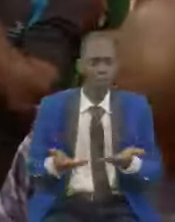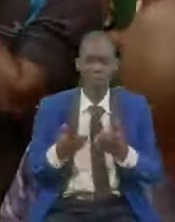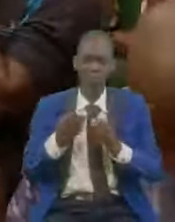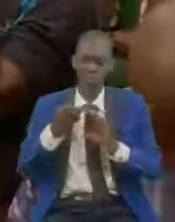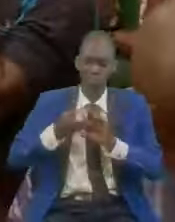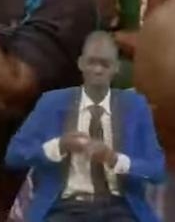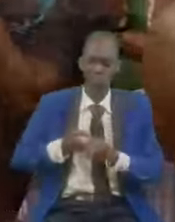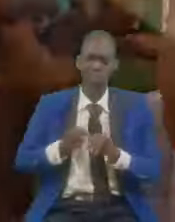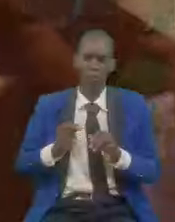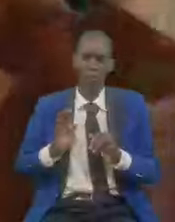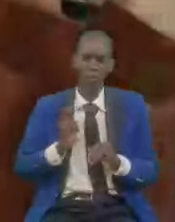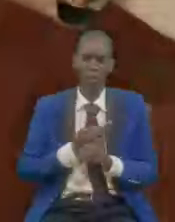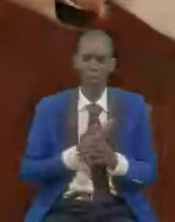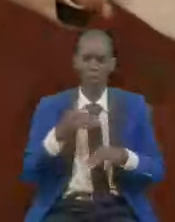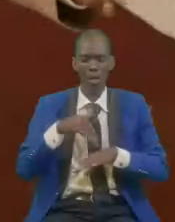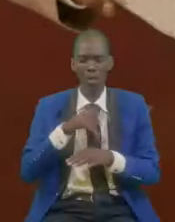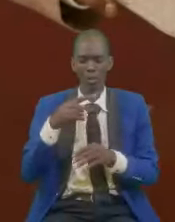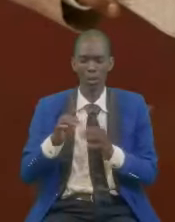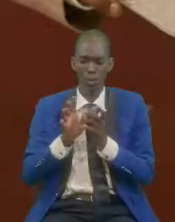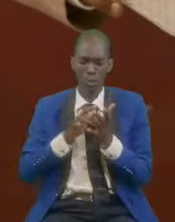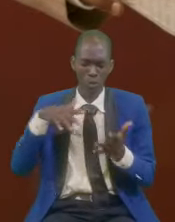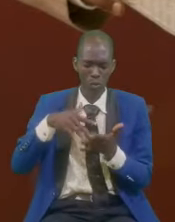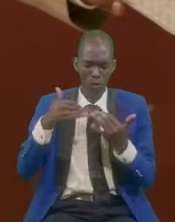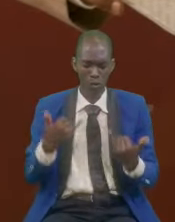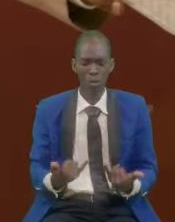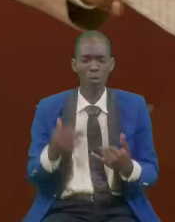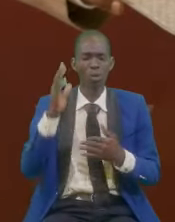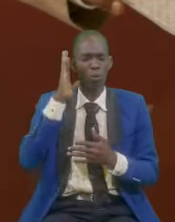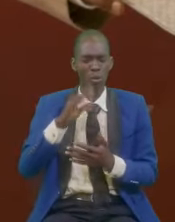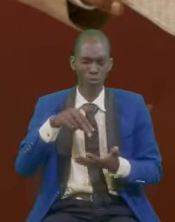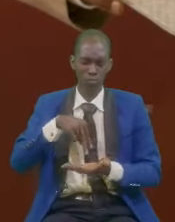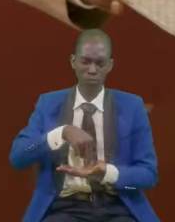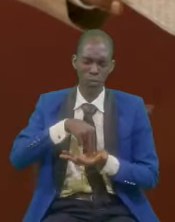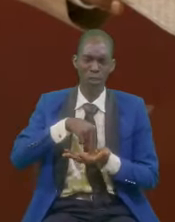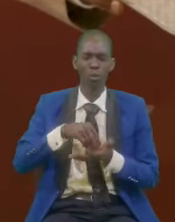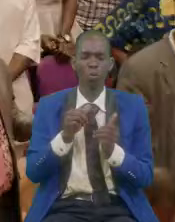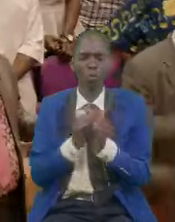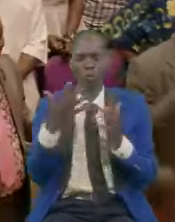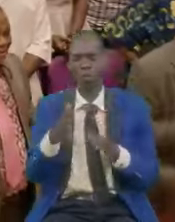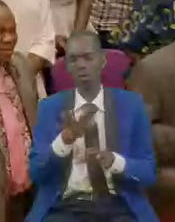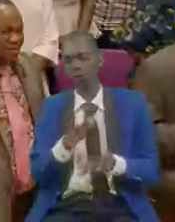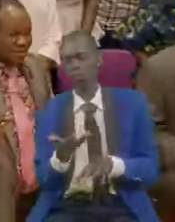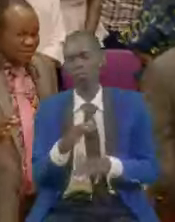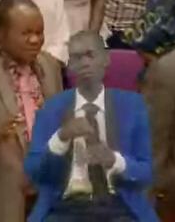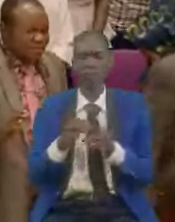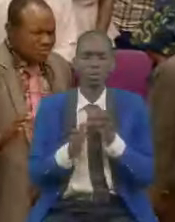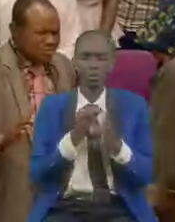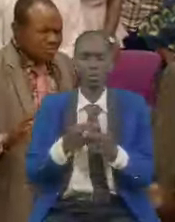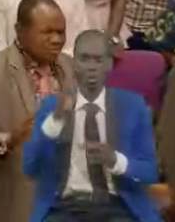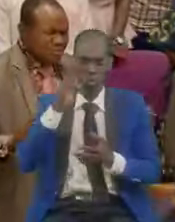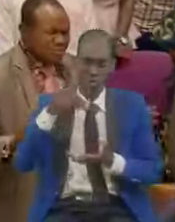with us at the Bible study, will stand without compromise. Will